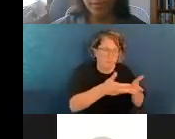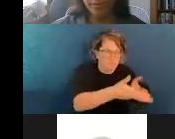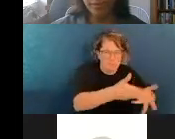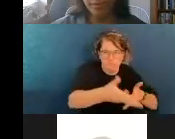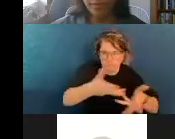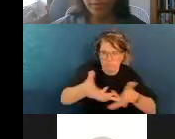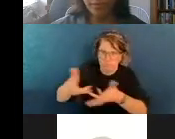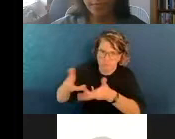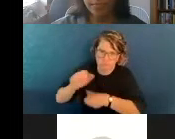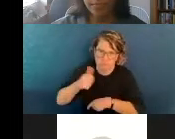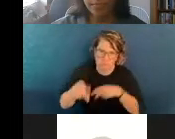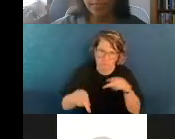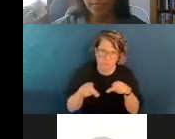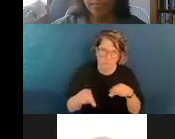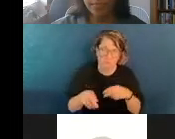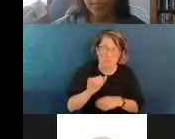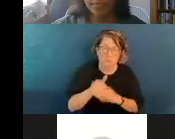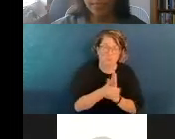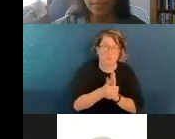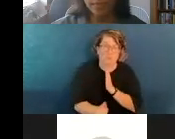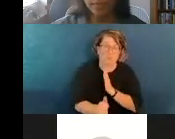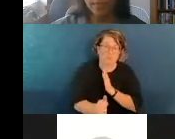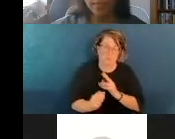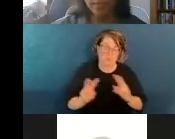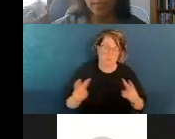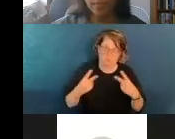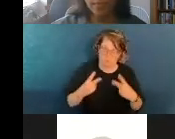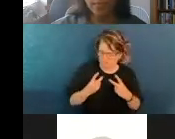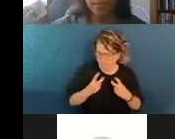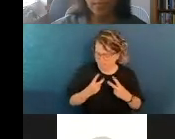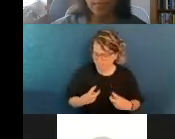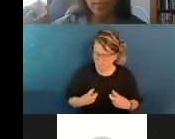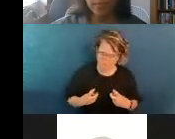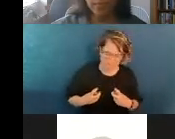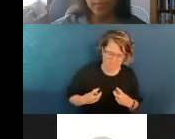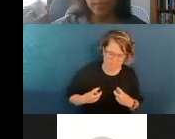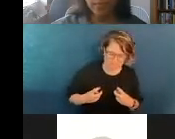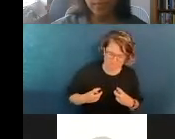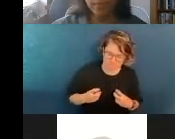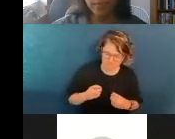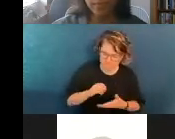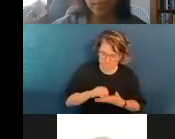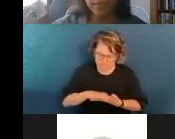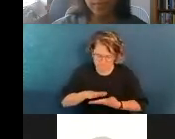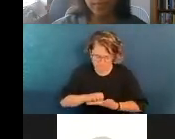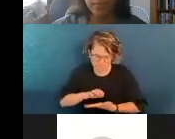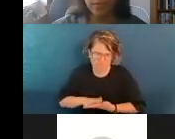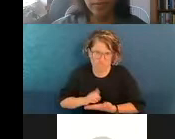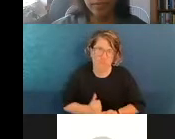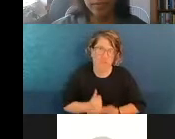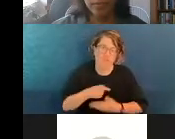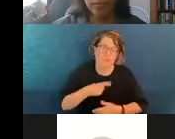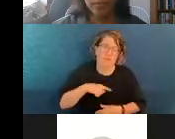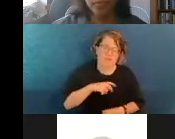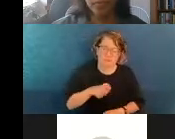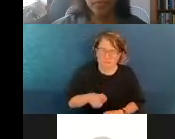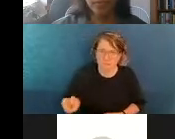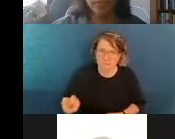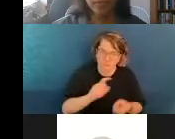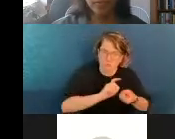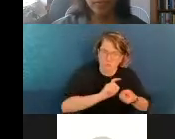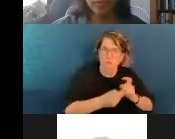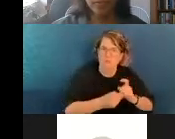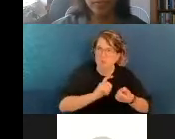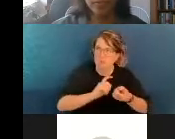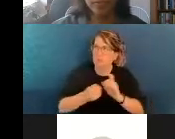of self-reflection and assessment carry us along a path of understanding and change. The